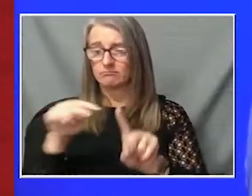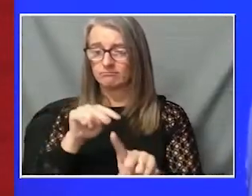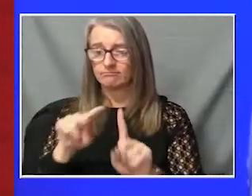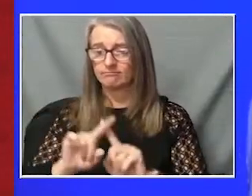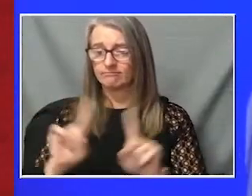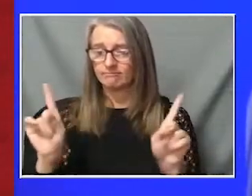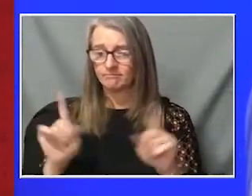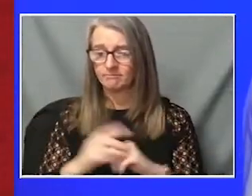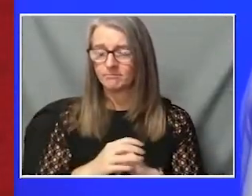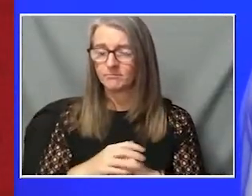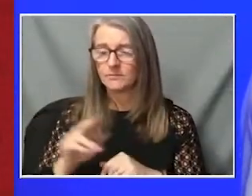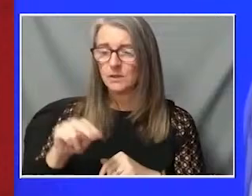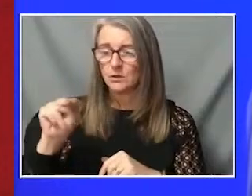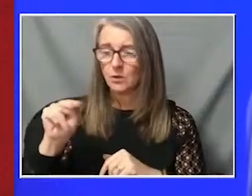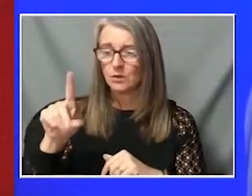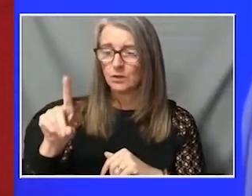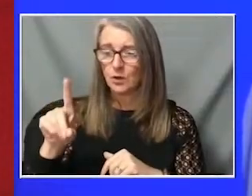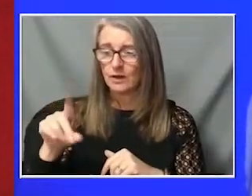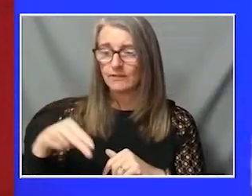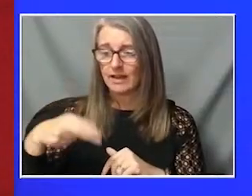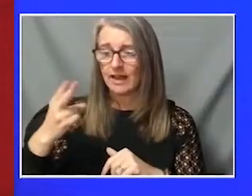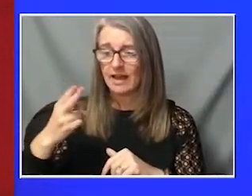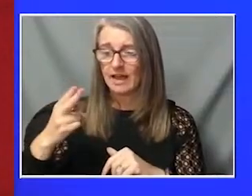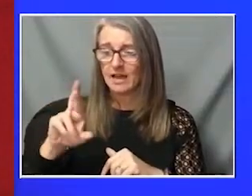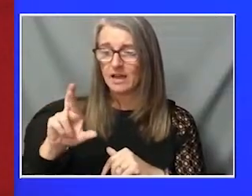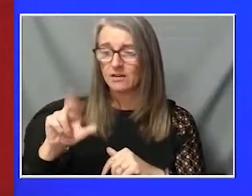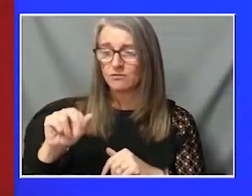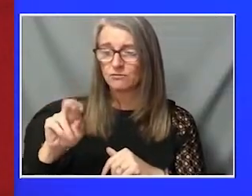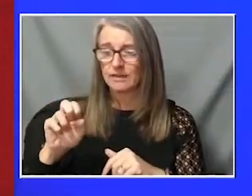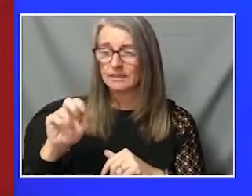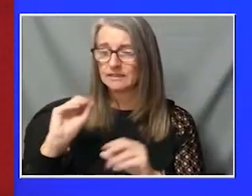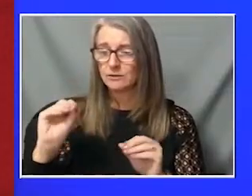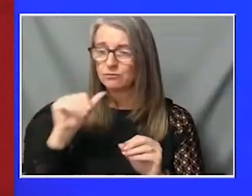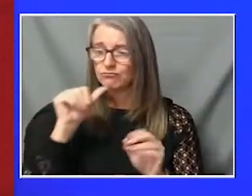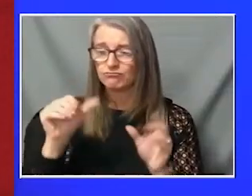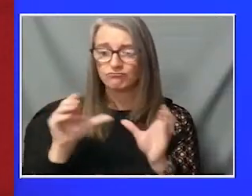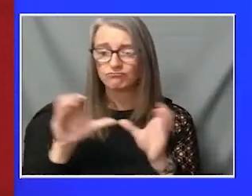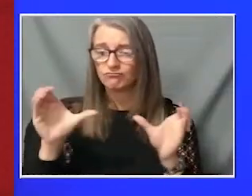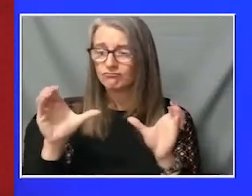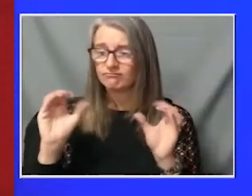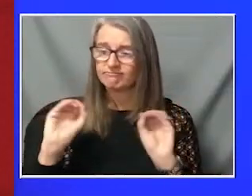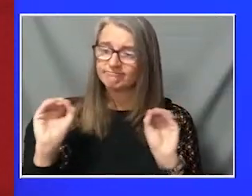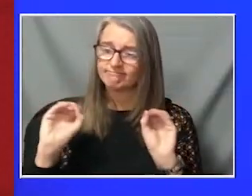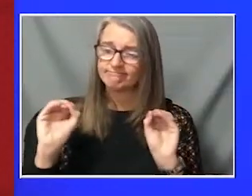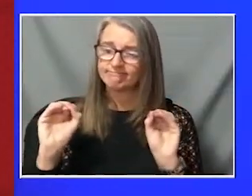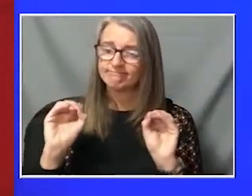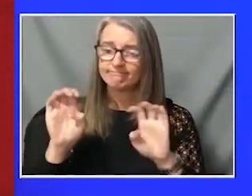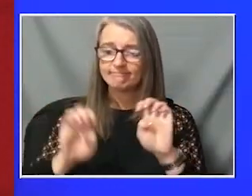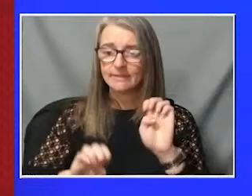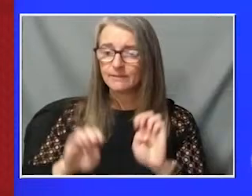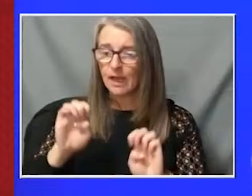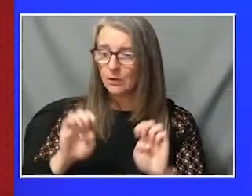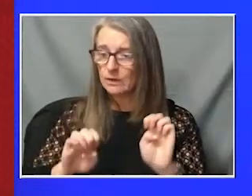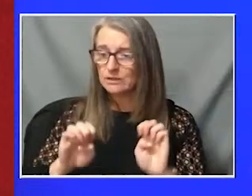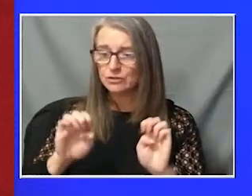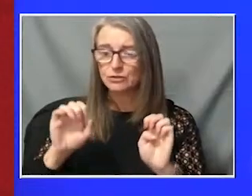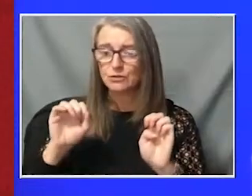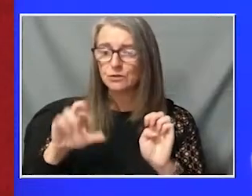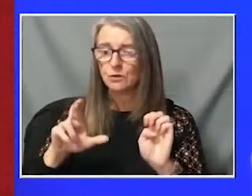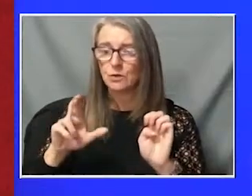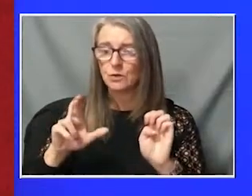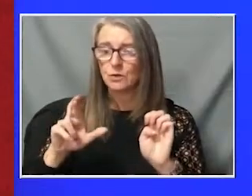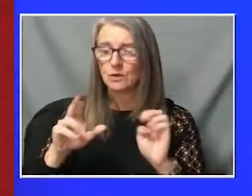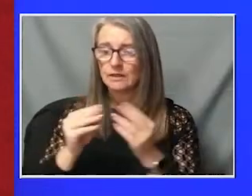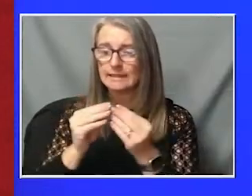earlier, North Dakota's got a high rate but they don't certify anybody in terms of evaluation or